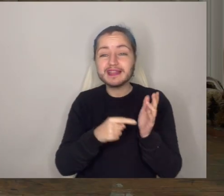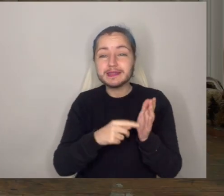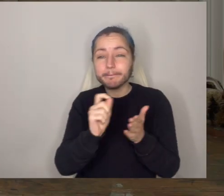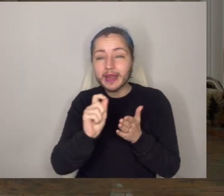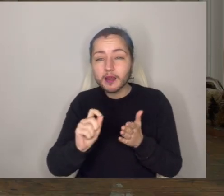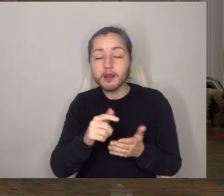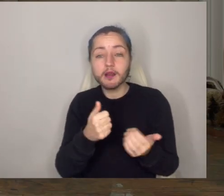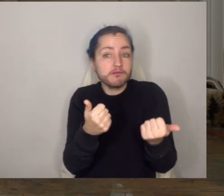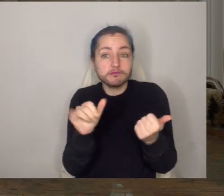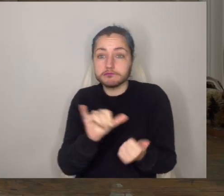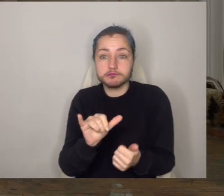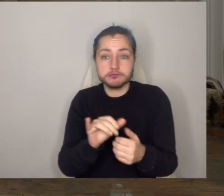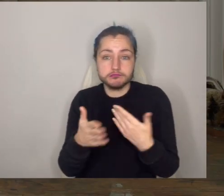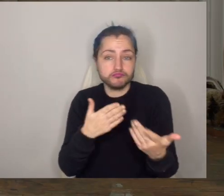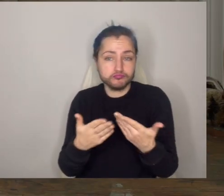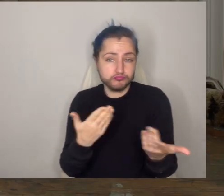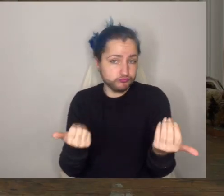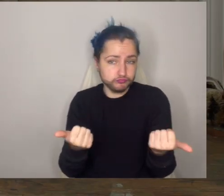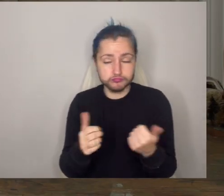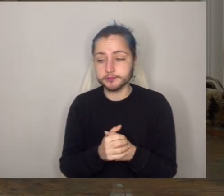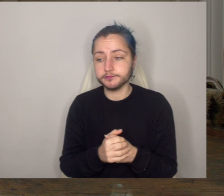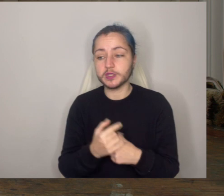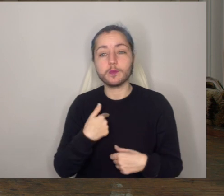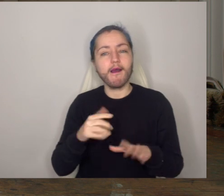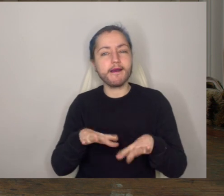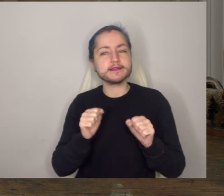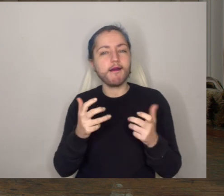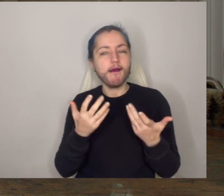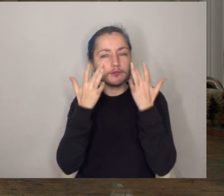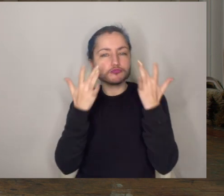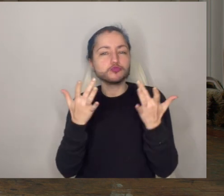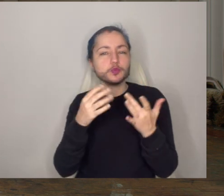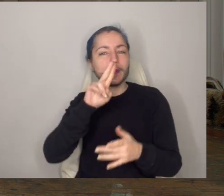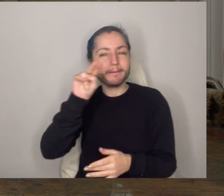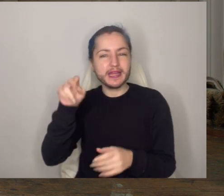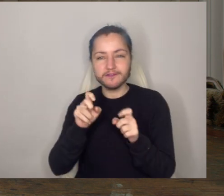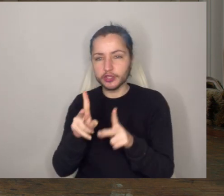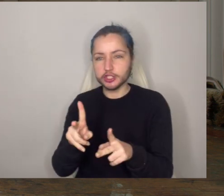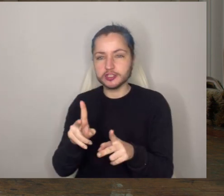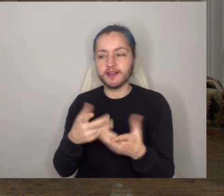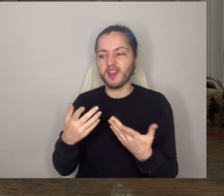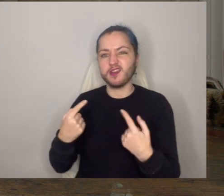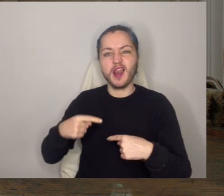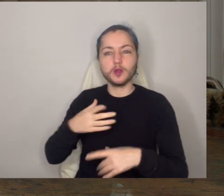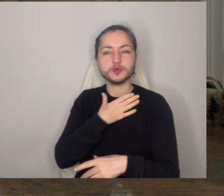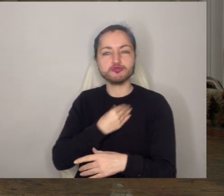fill in the template. And you can do that